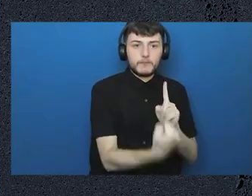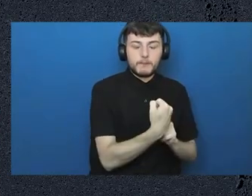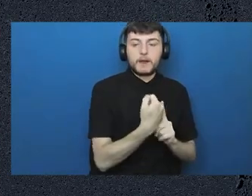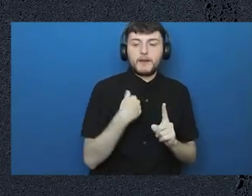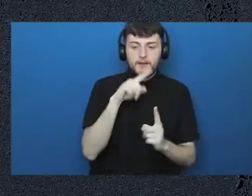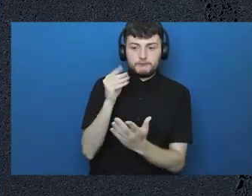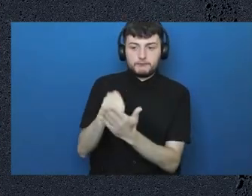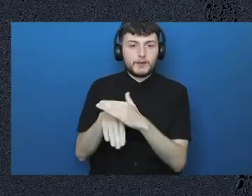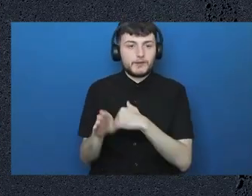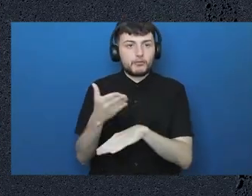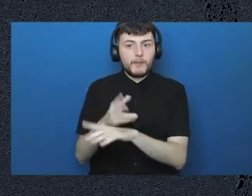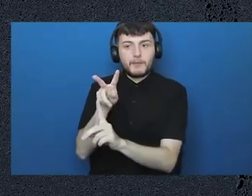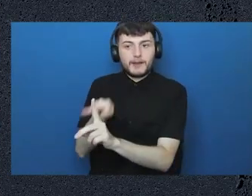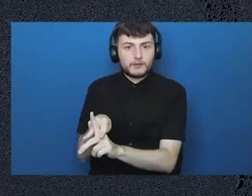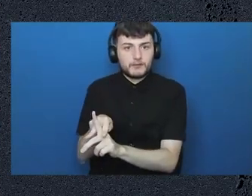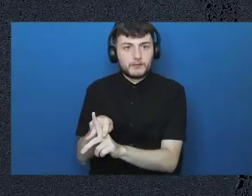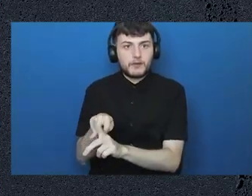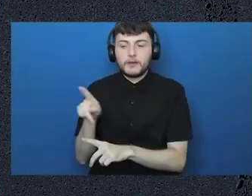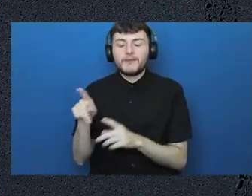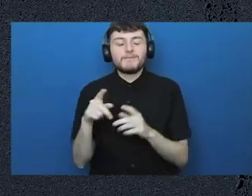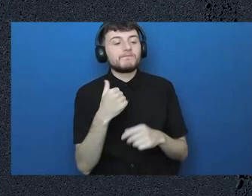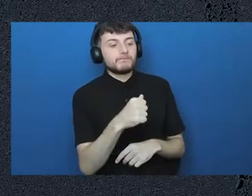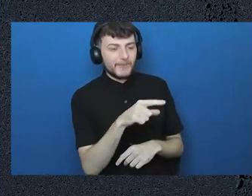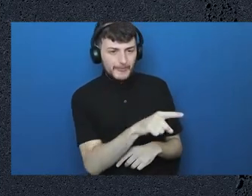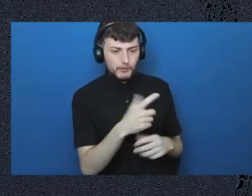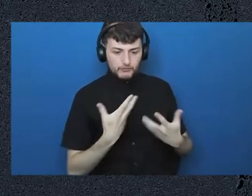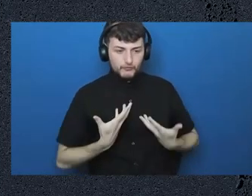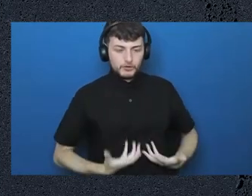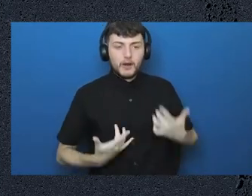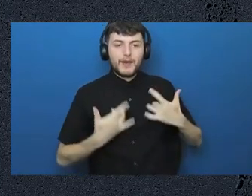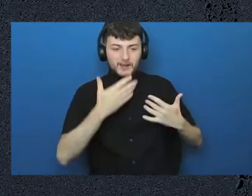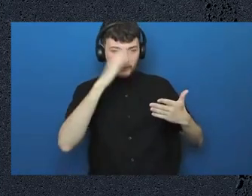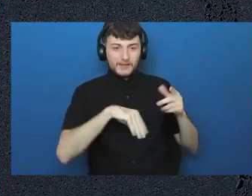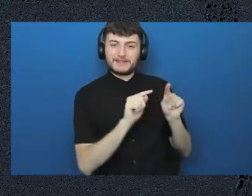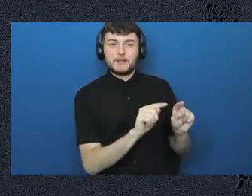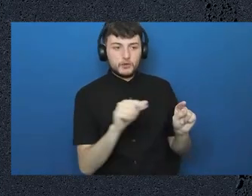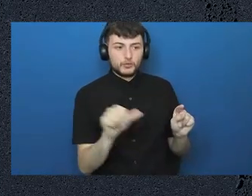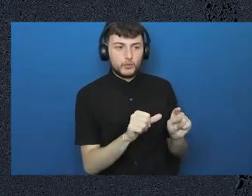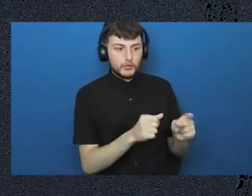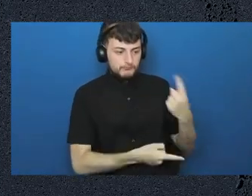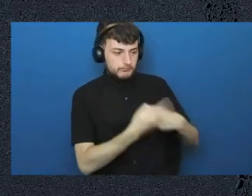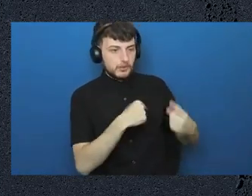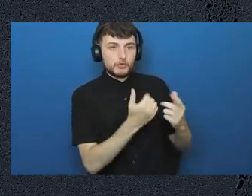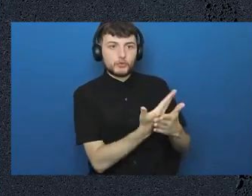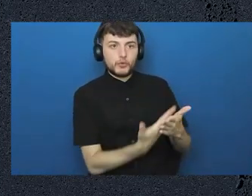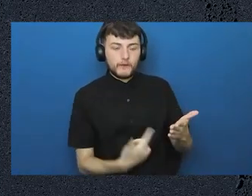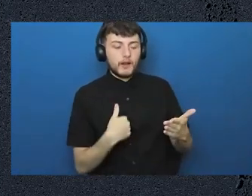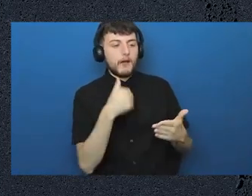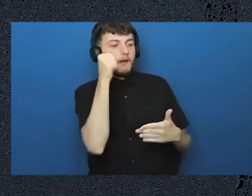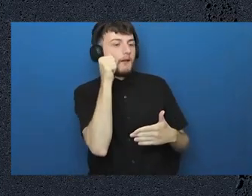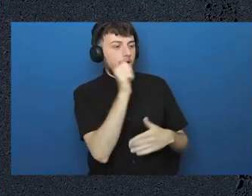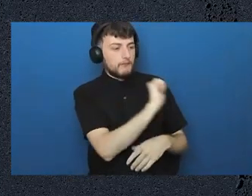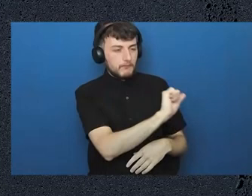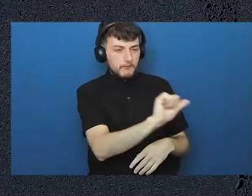It's a very simple thing. The richness is. Absolutely. You know, isn't it? Absolutely. To hear those stories from potential applicants is like, wow, this is the person I need to know and